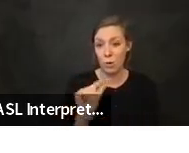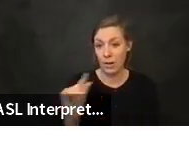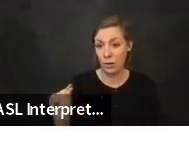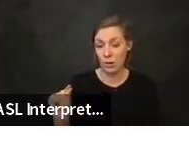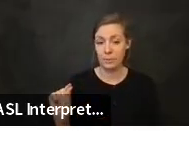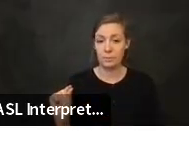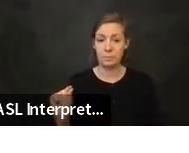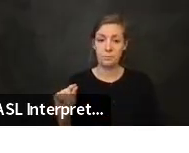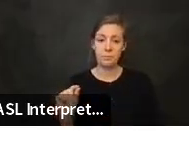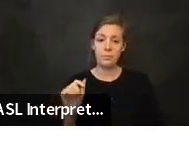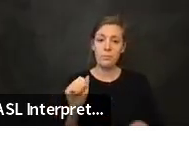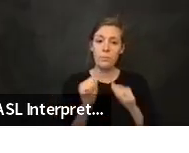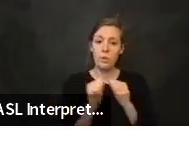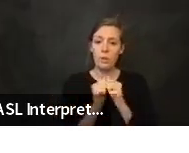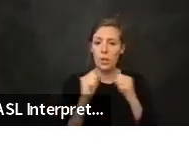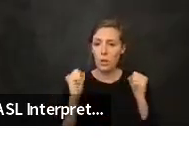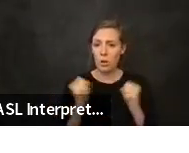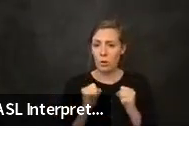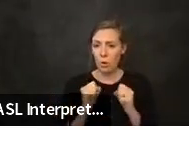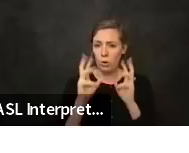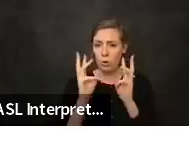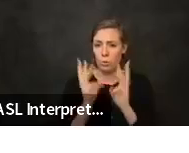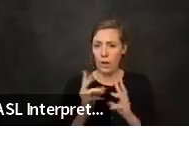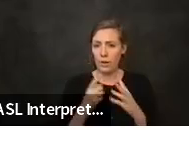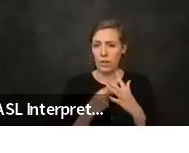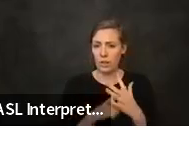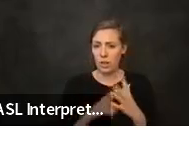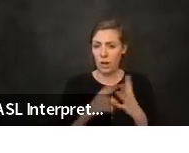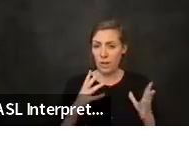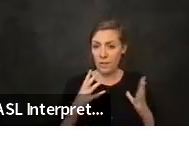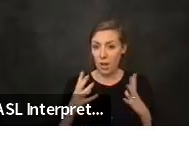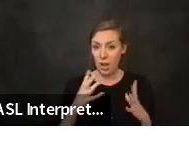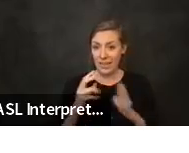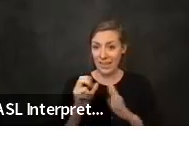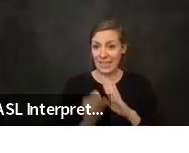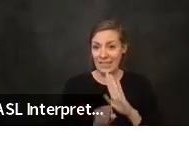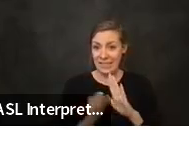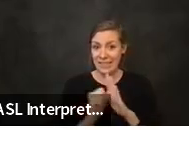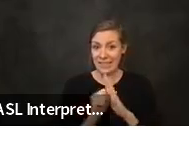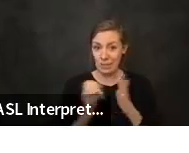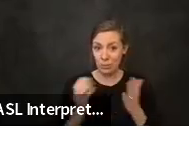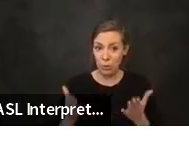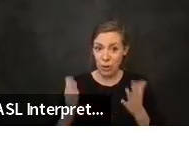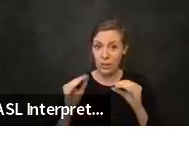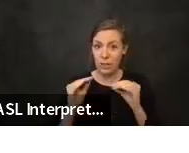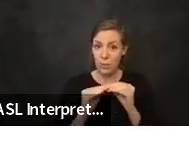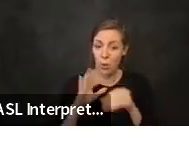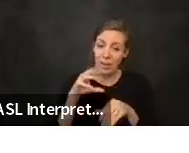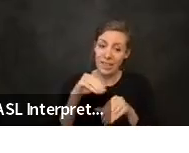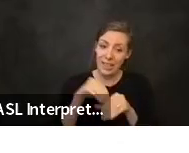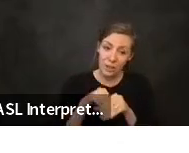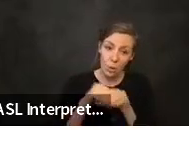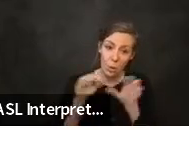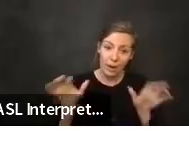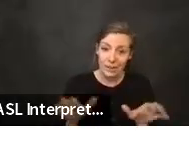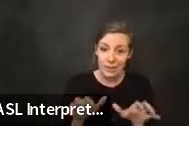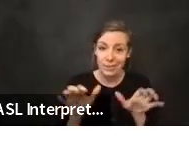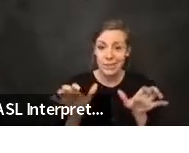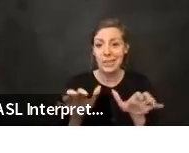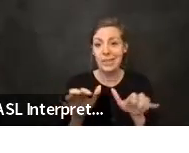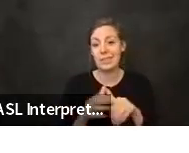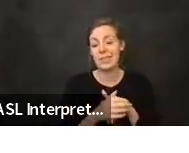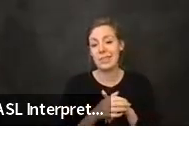With colder weather and the start of the holiday season, prompting more indoor activities and